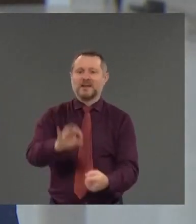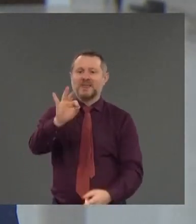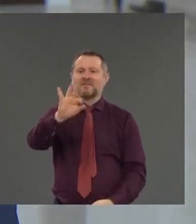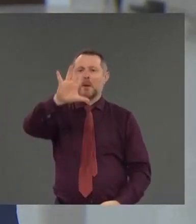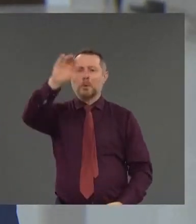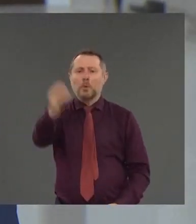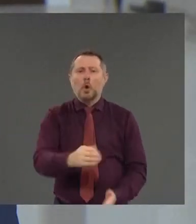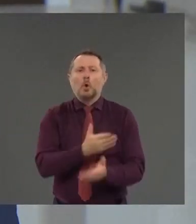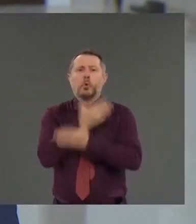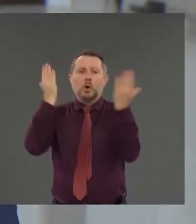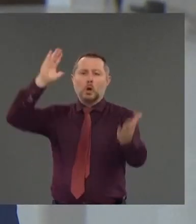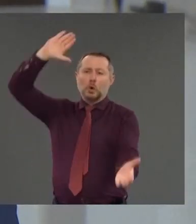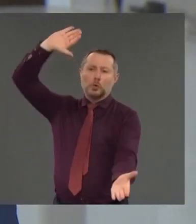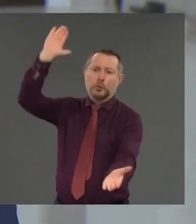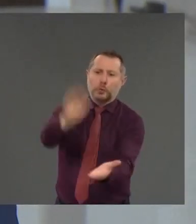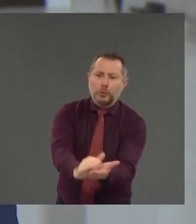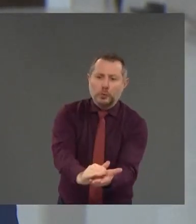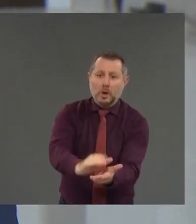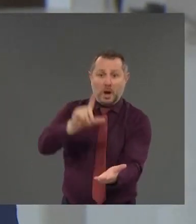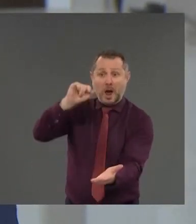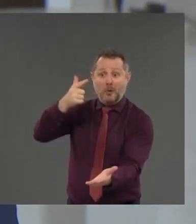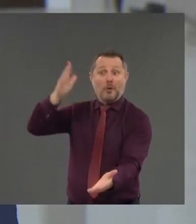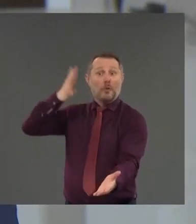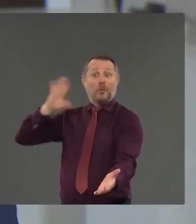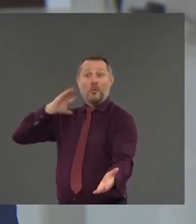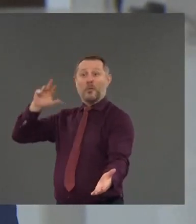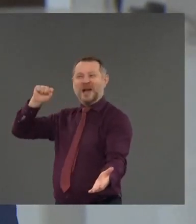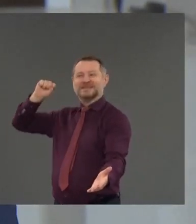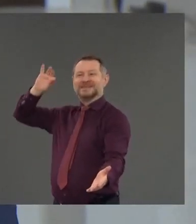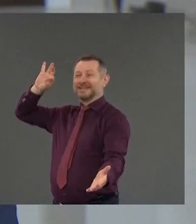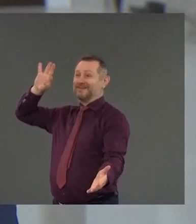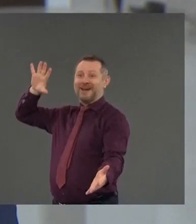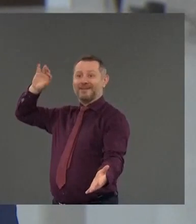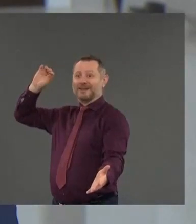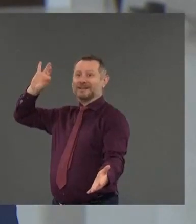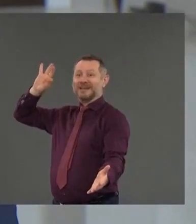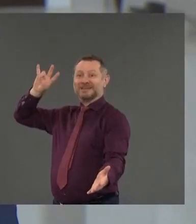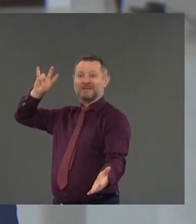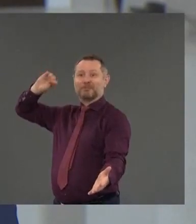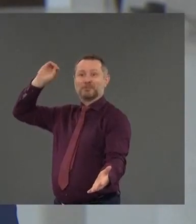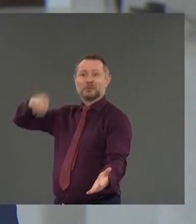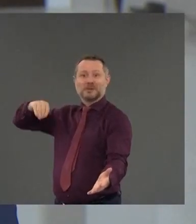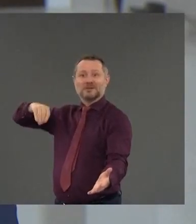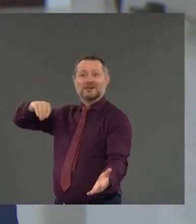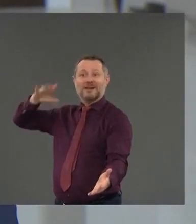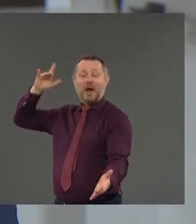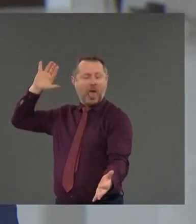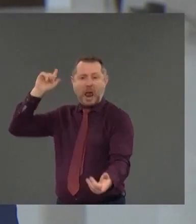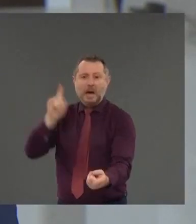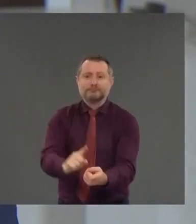down 97%. It's recovered a few percentage points, but fundamentally, the traffic has remained down